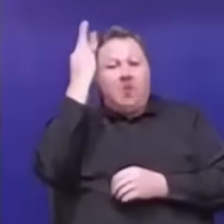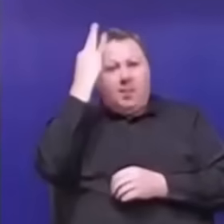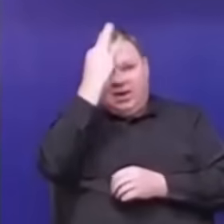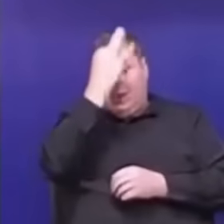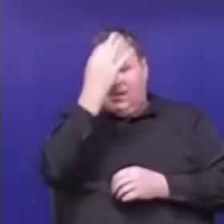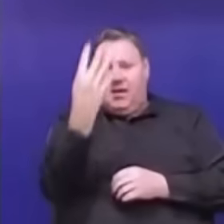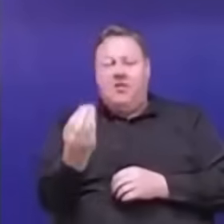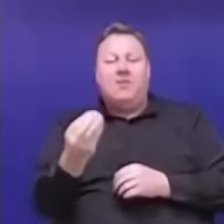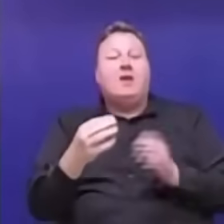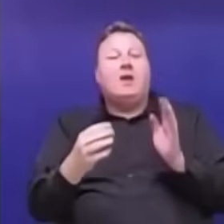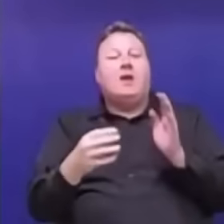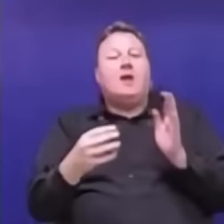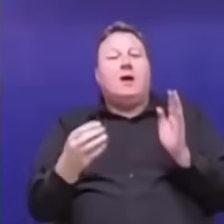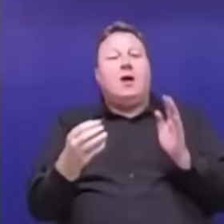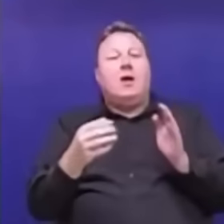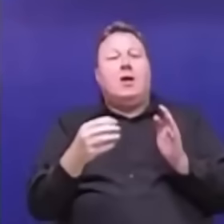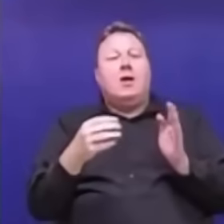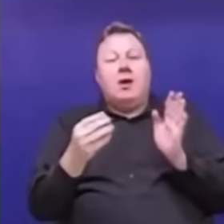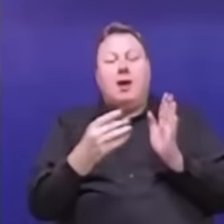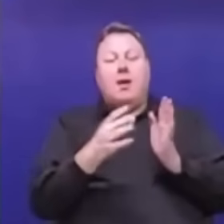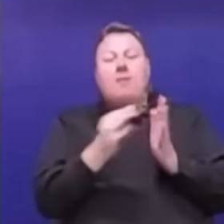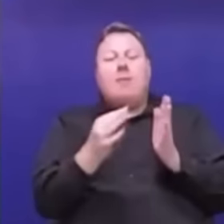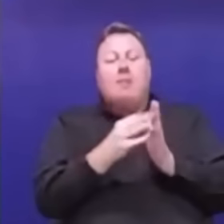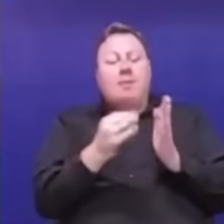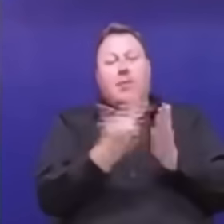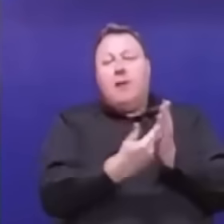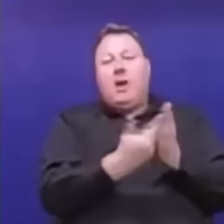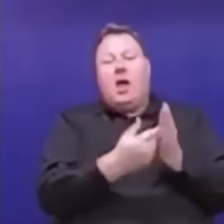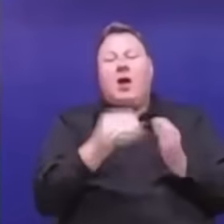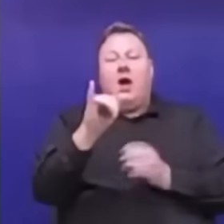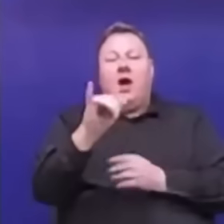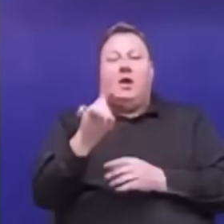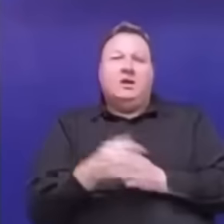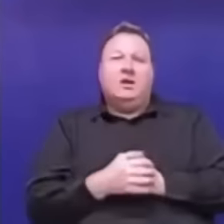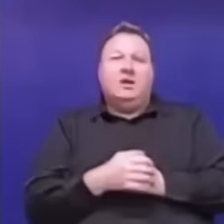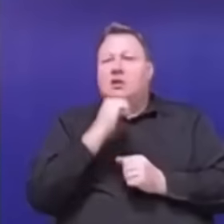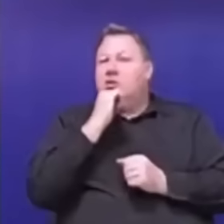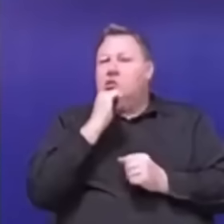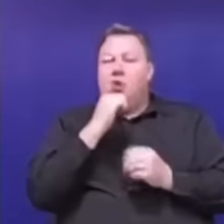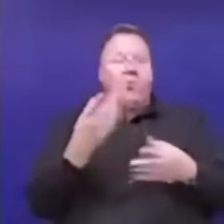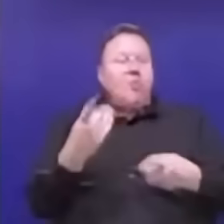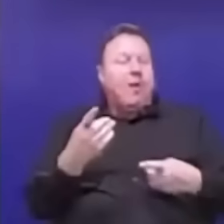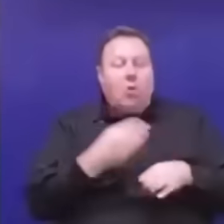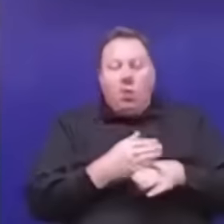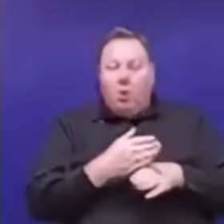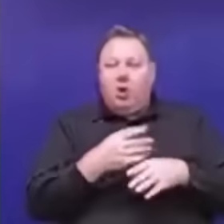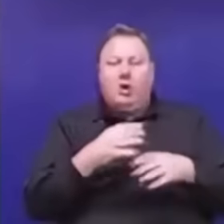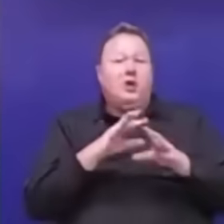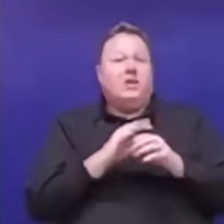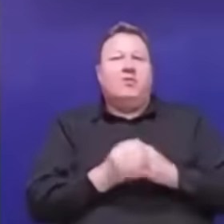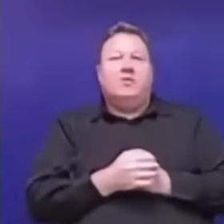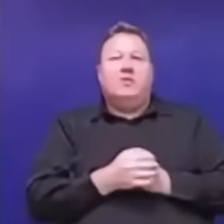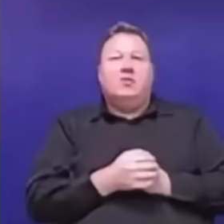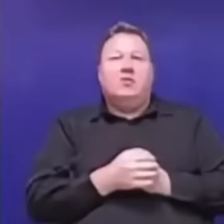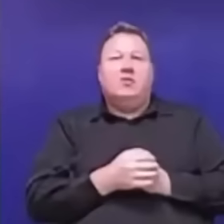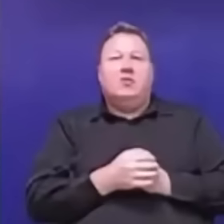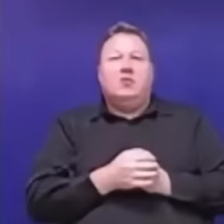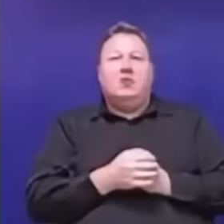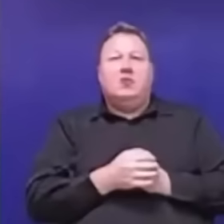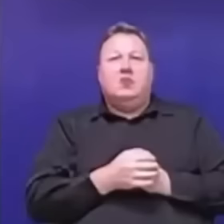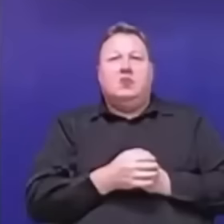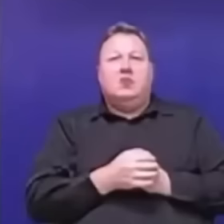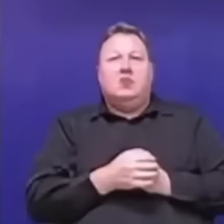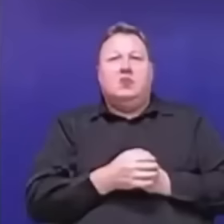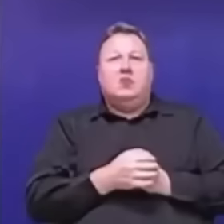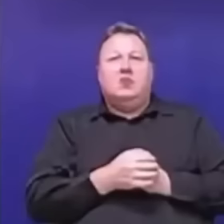to apply for an ID. No prior bookings are required, no paperwork is needed, and there is no discretion,